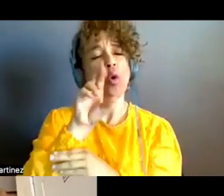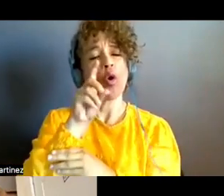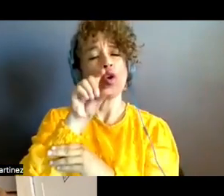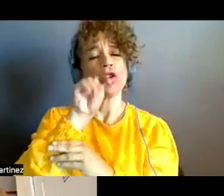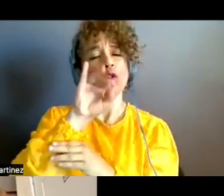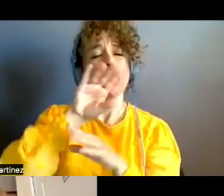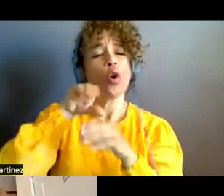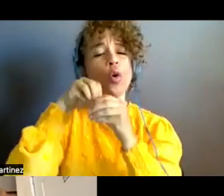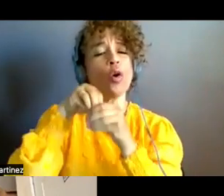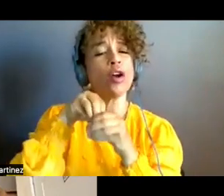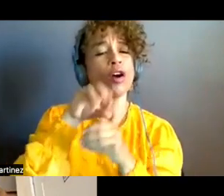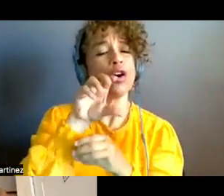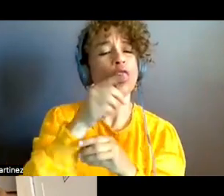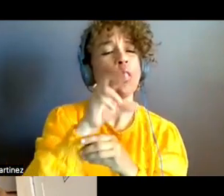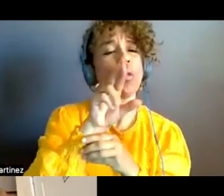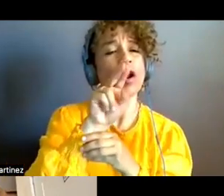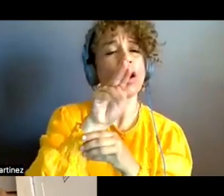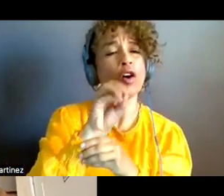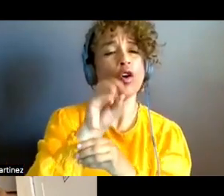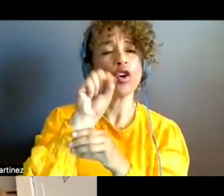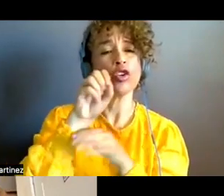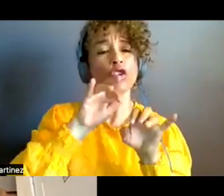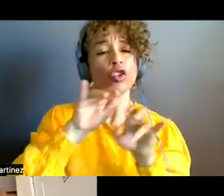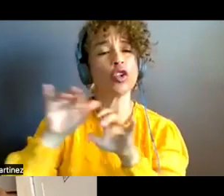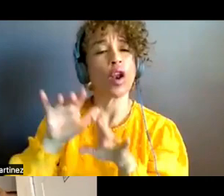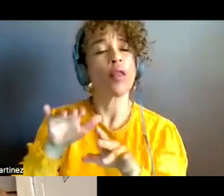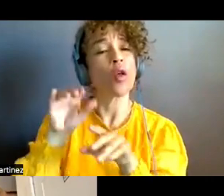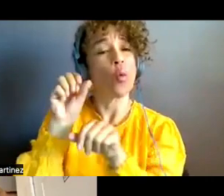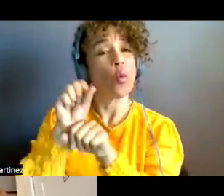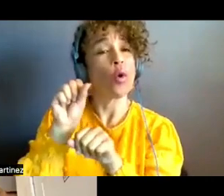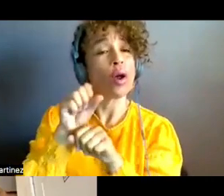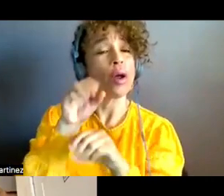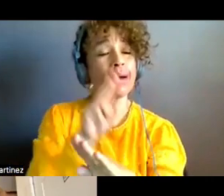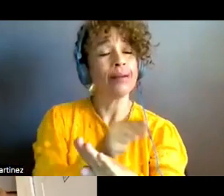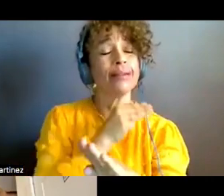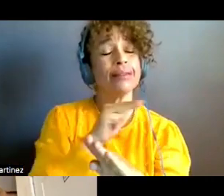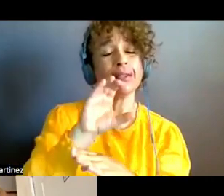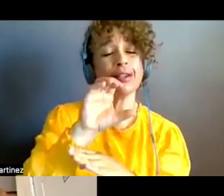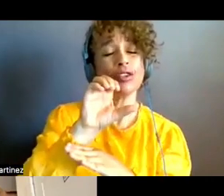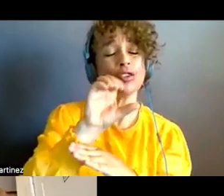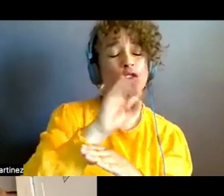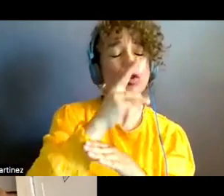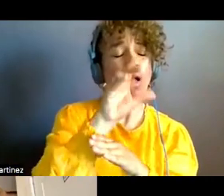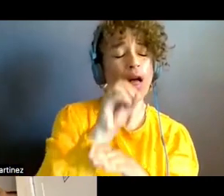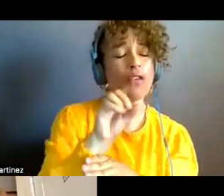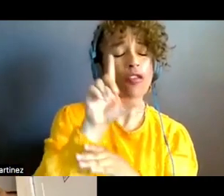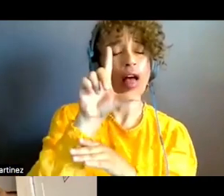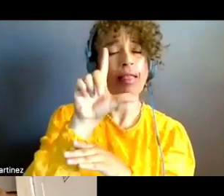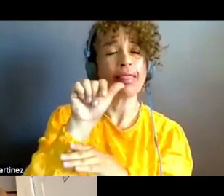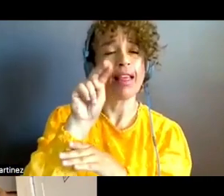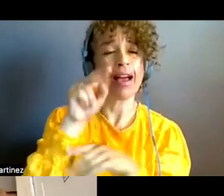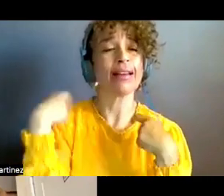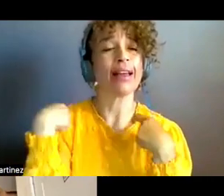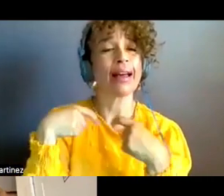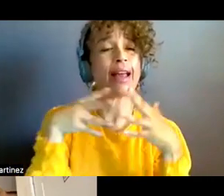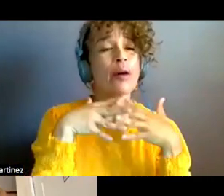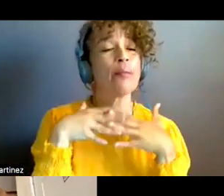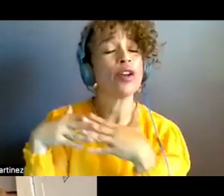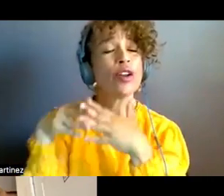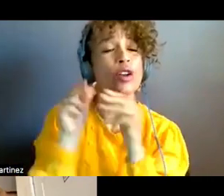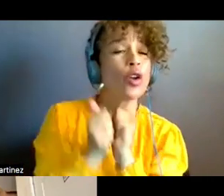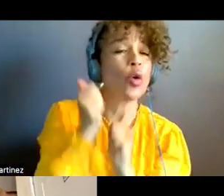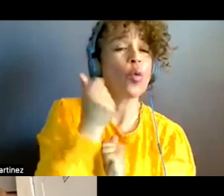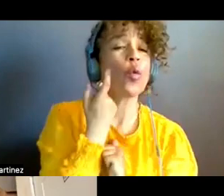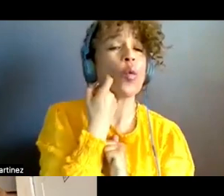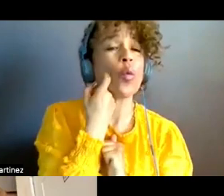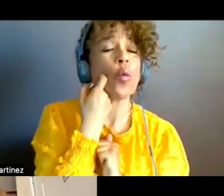Teresa Carreño, solo piano and chamber works, music for cello and piano from Latin America, and her most